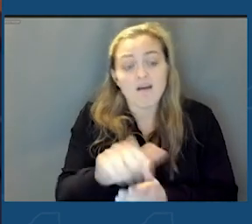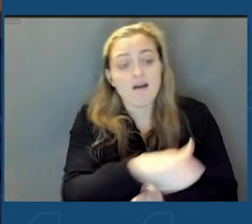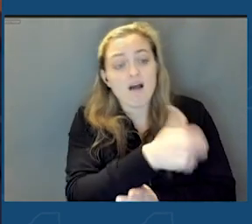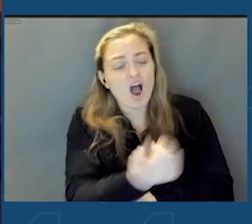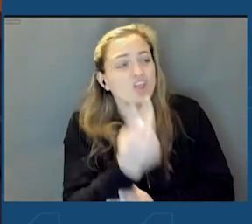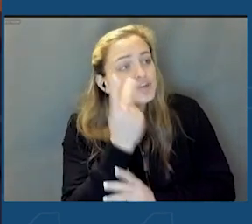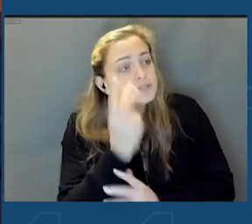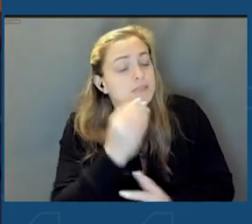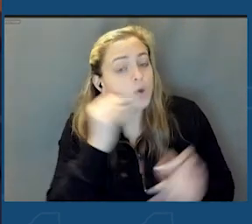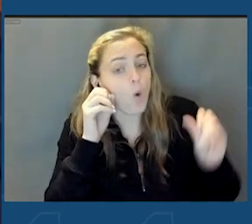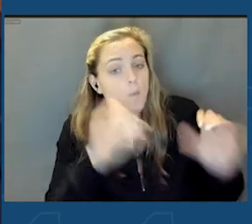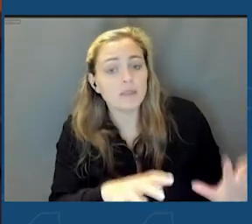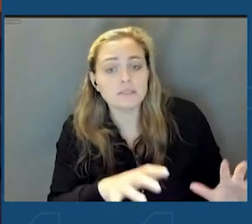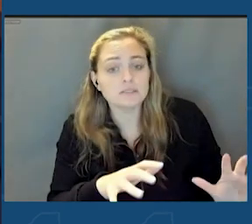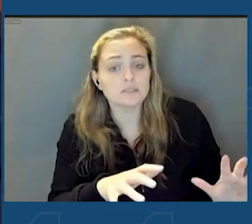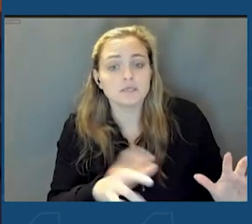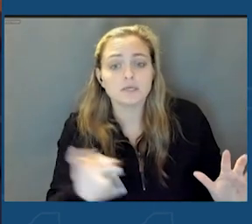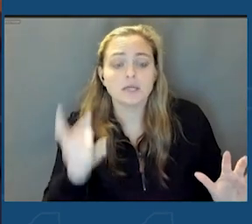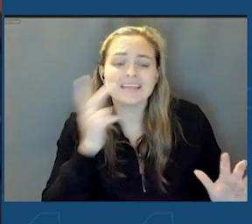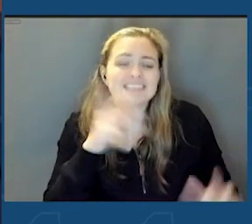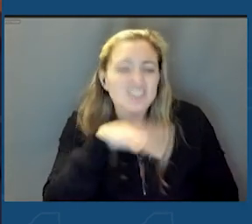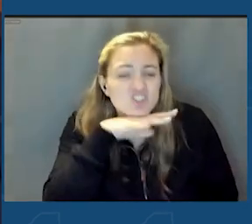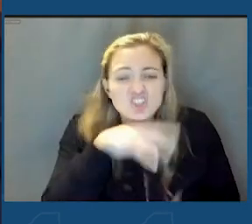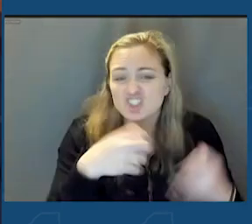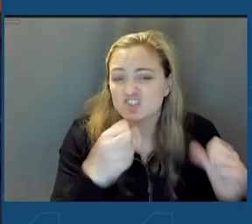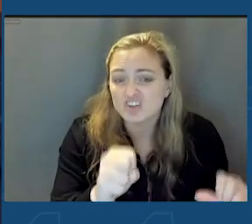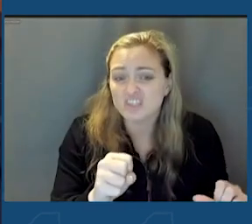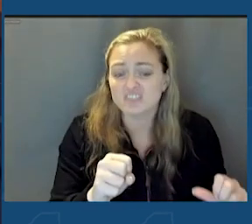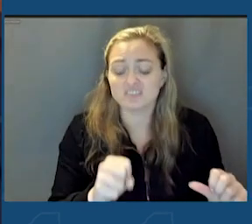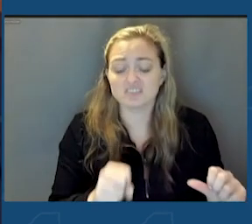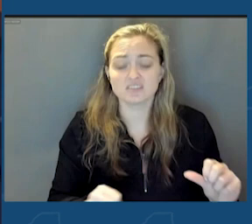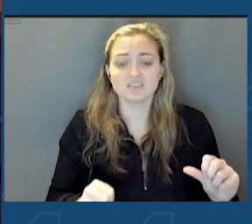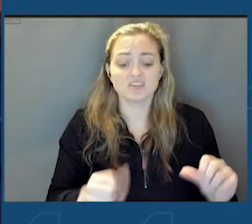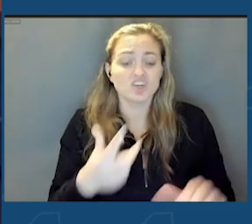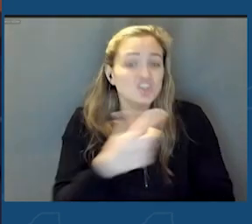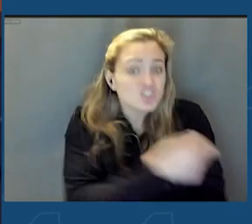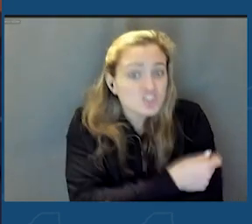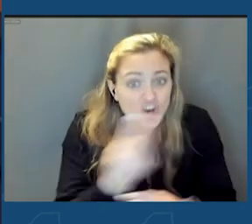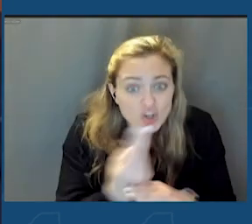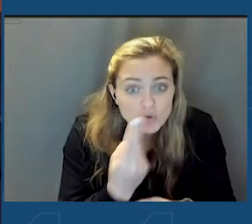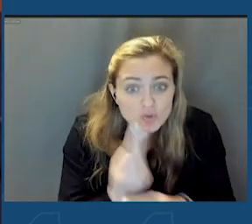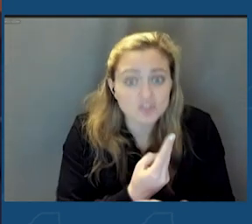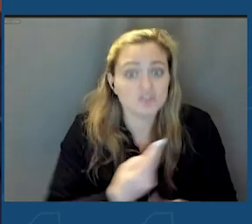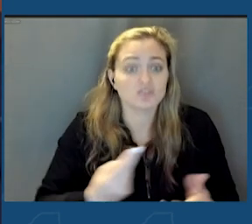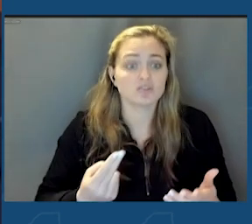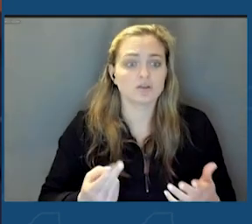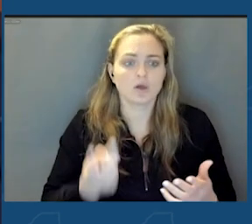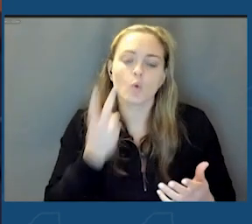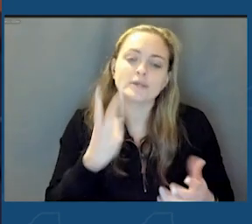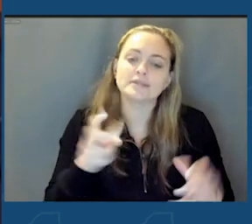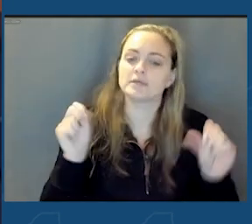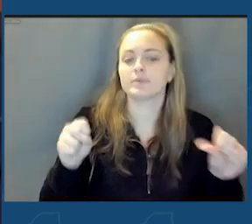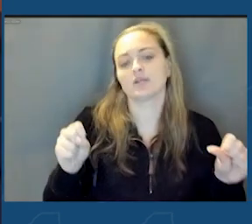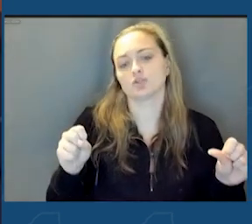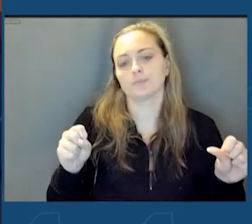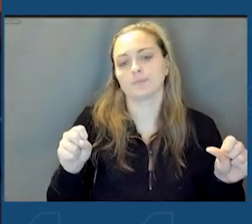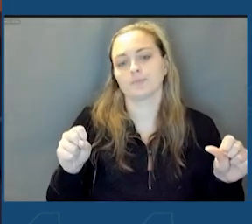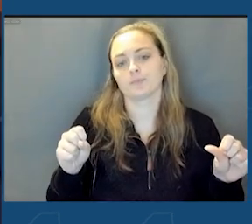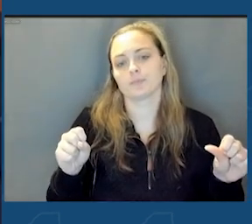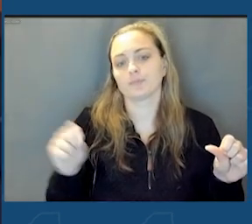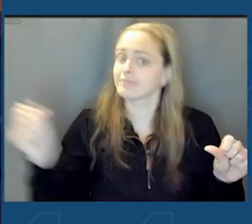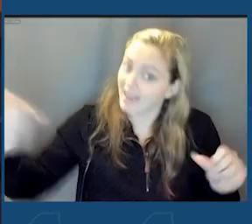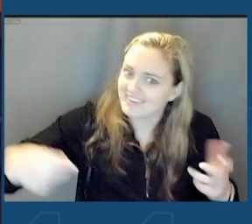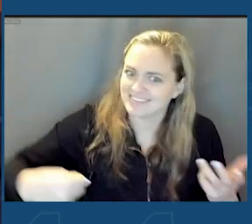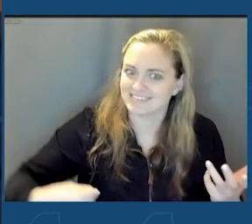homelessness, who see dirty streets and drug users, we see potential. We see